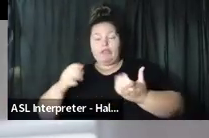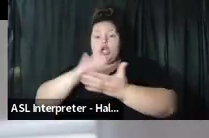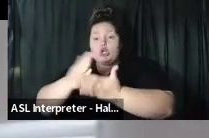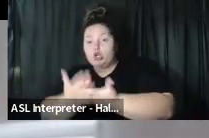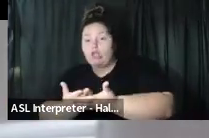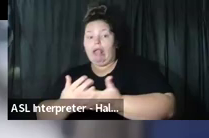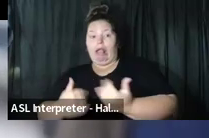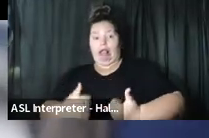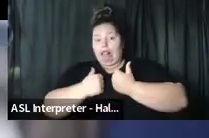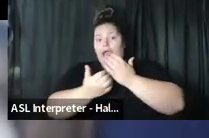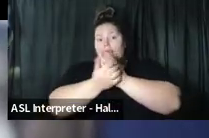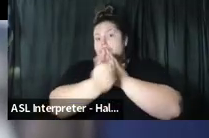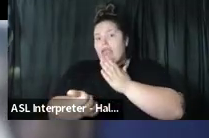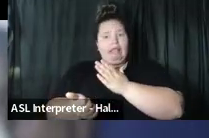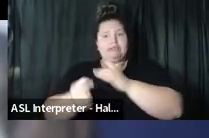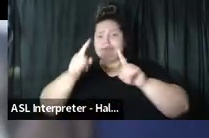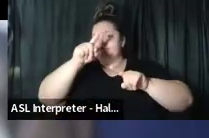a full life and do the things that you want to do.